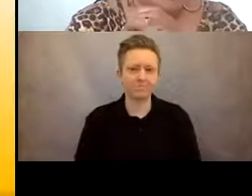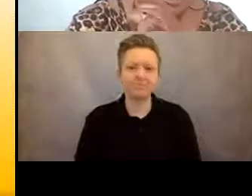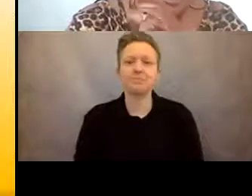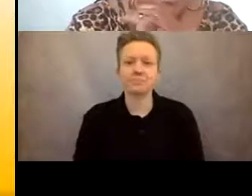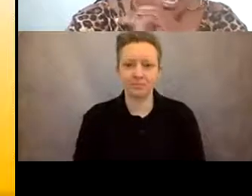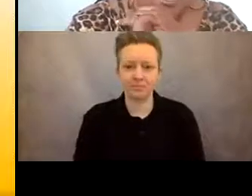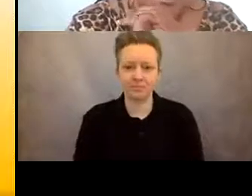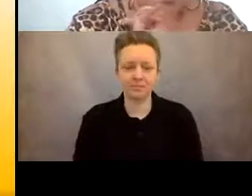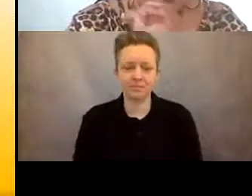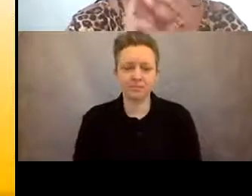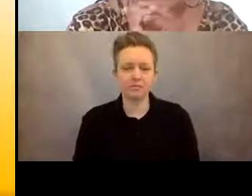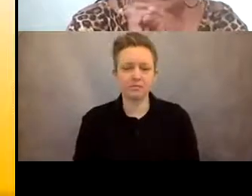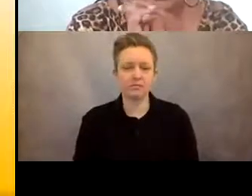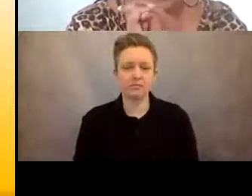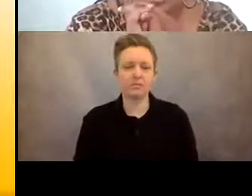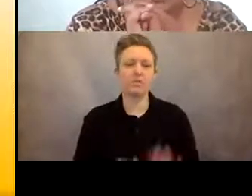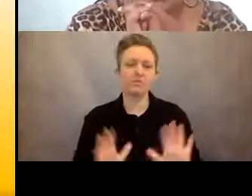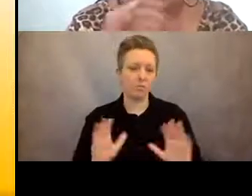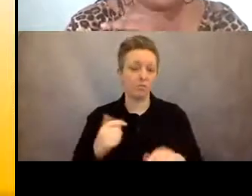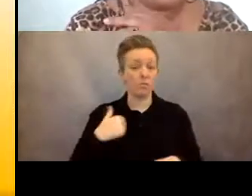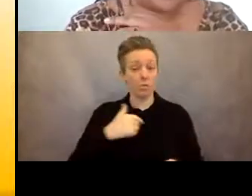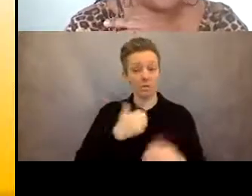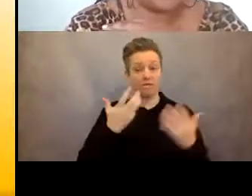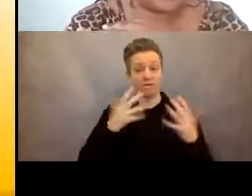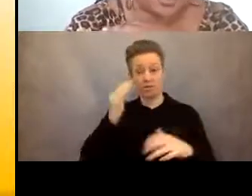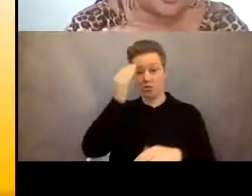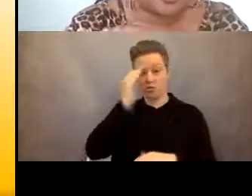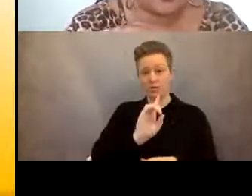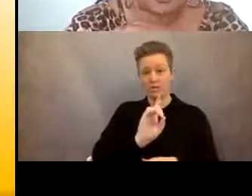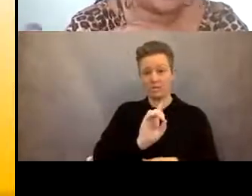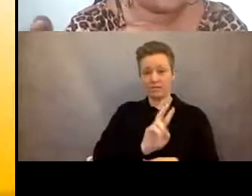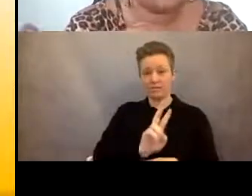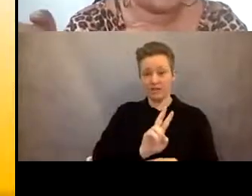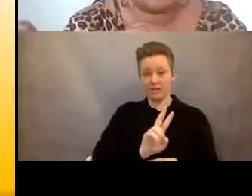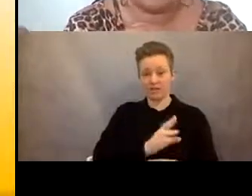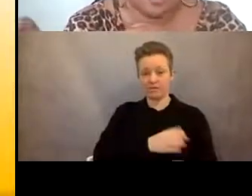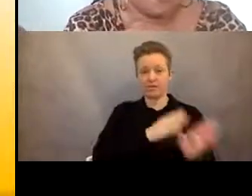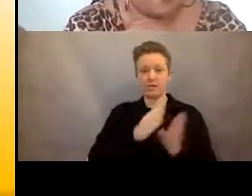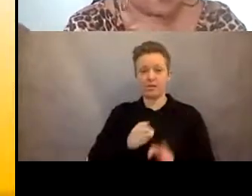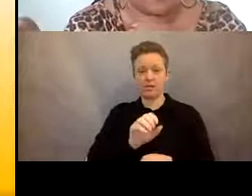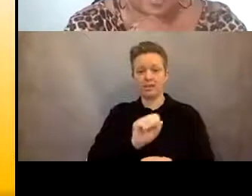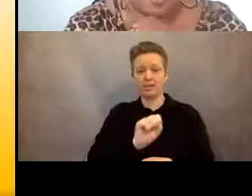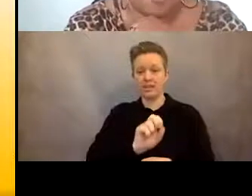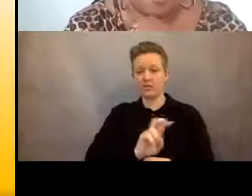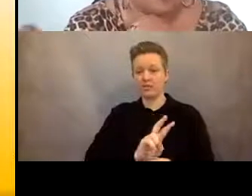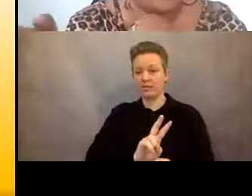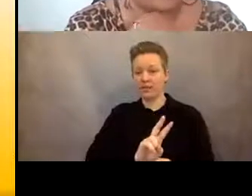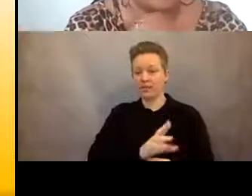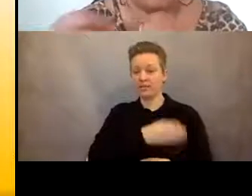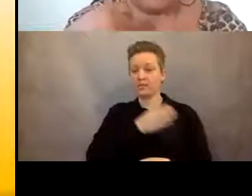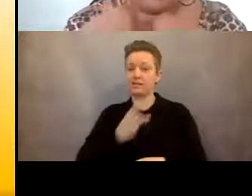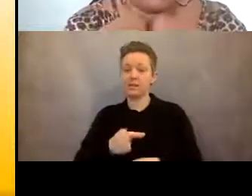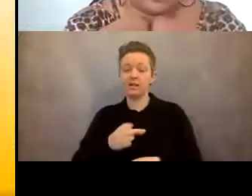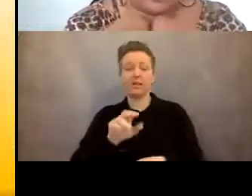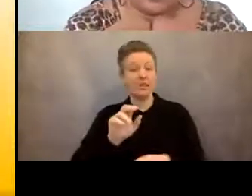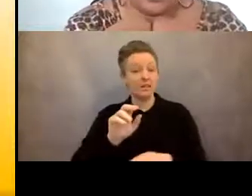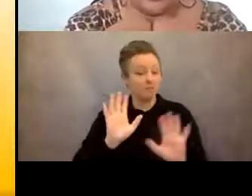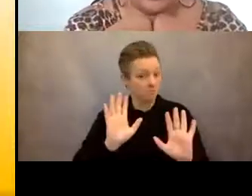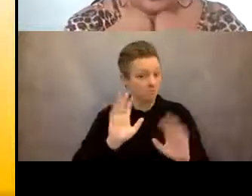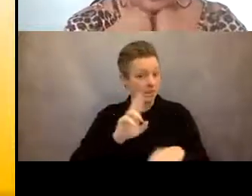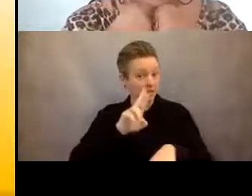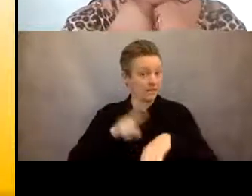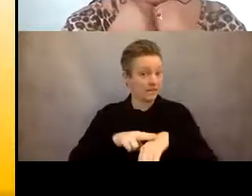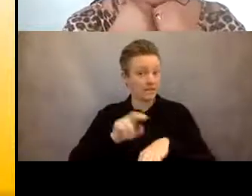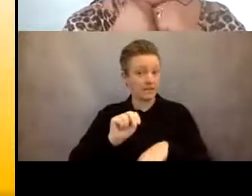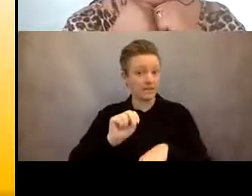So we know domestic violence, we know sexual violence, natural disasters. That's something that a lot of folks forget about, but it's really important to touch